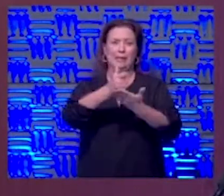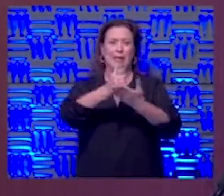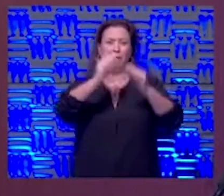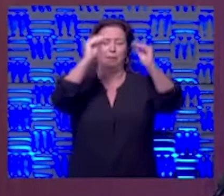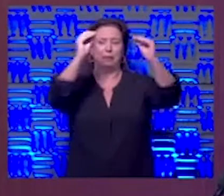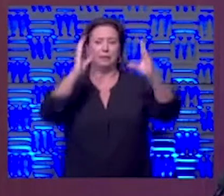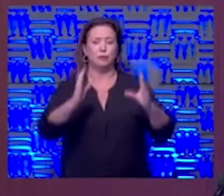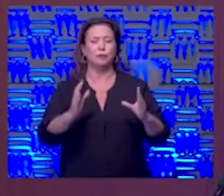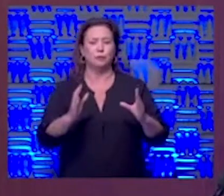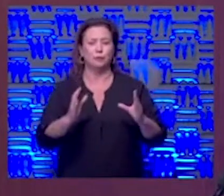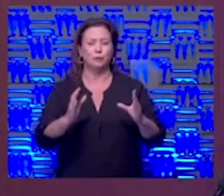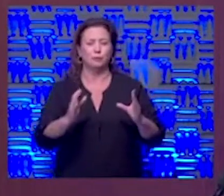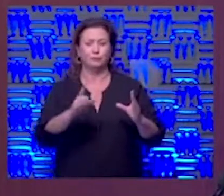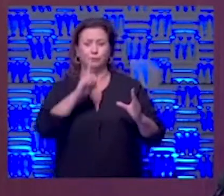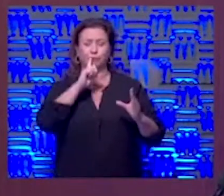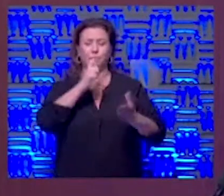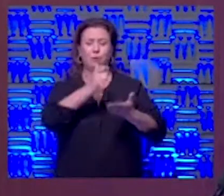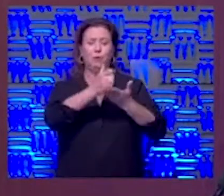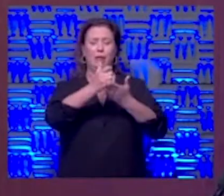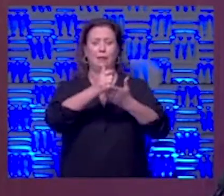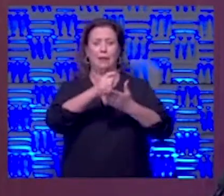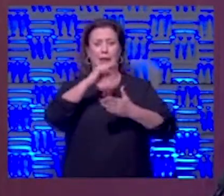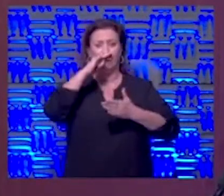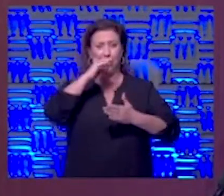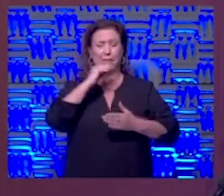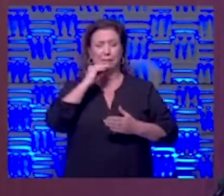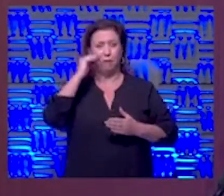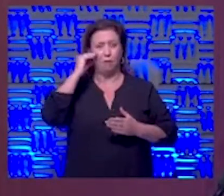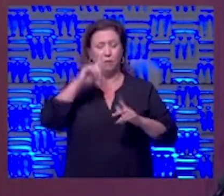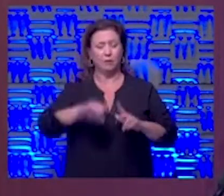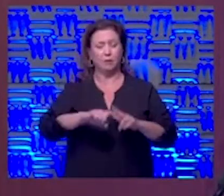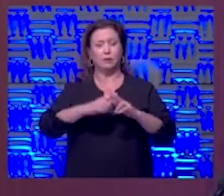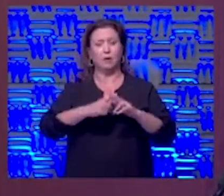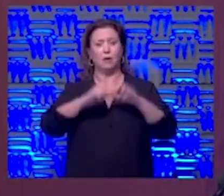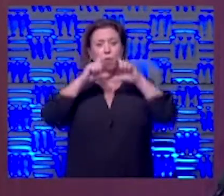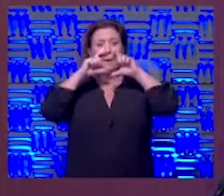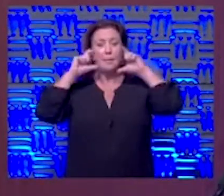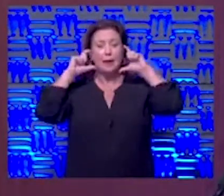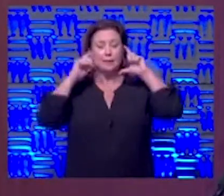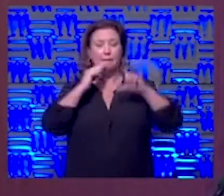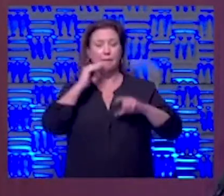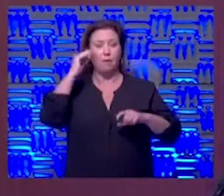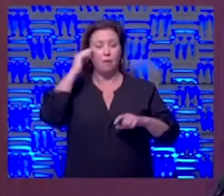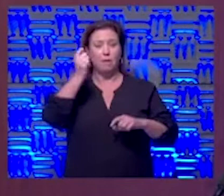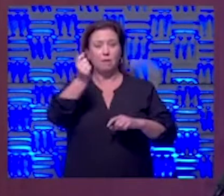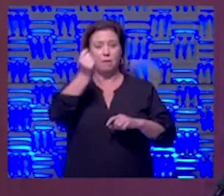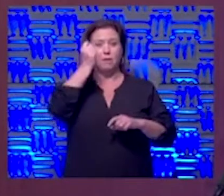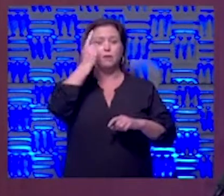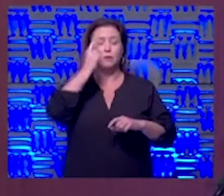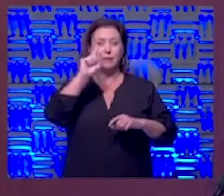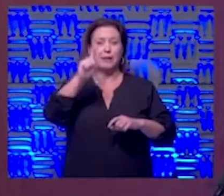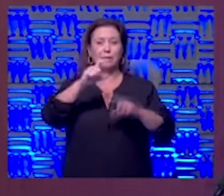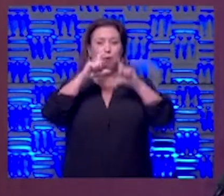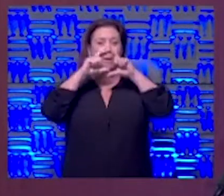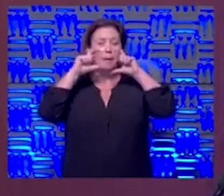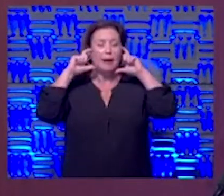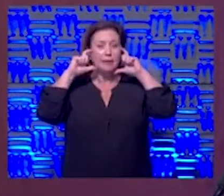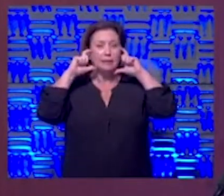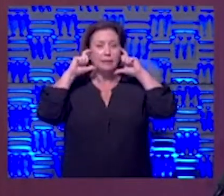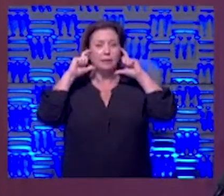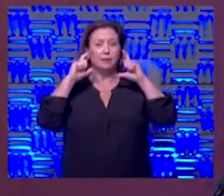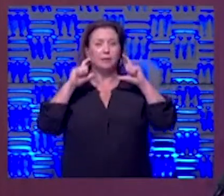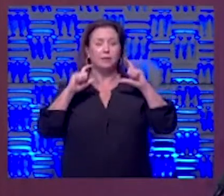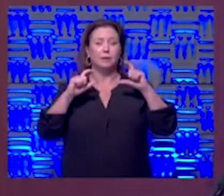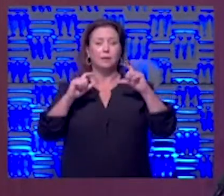And so that means really helping our kids at home start to wear masks and start to understand that they need to wear them and wear them a